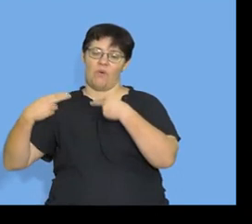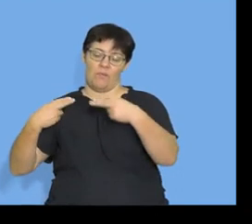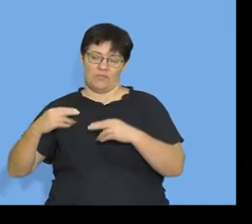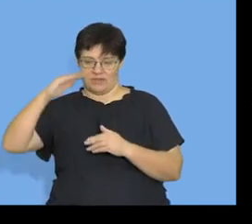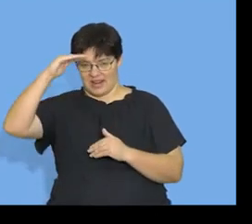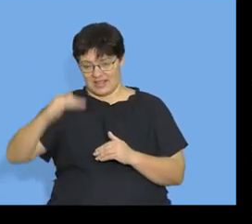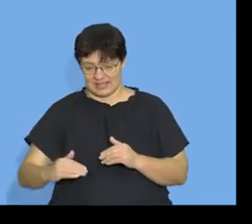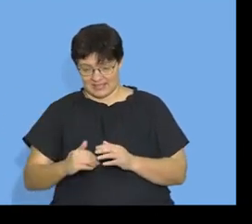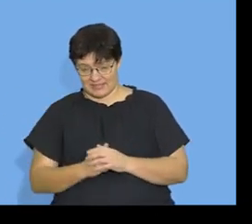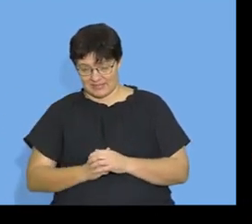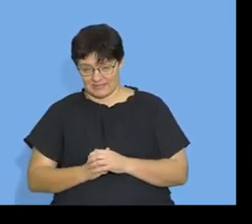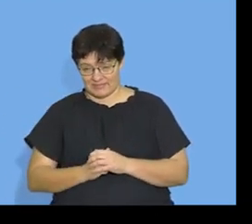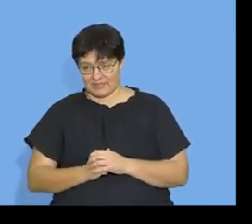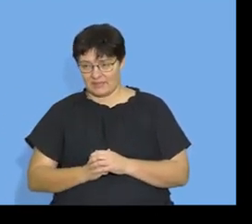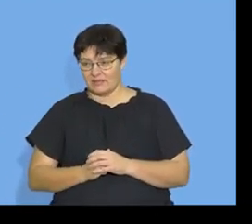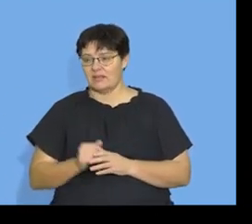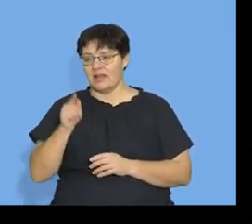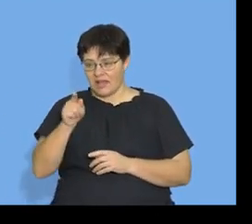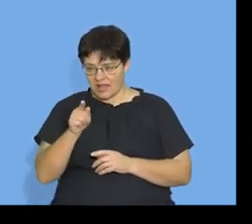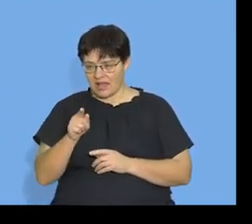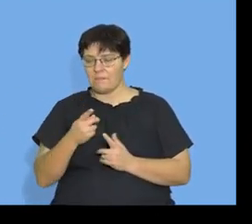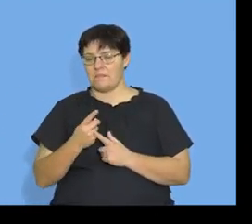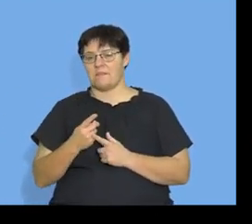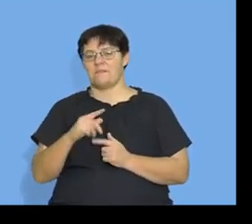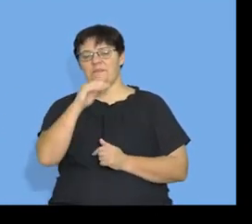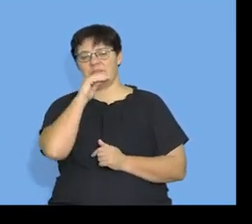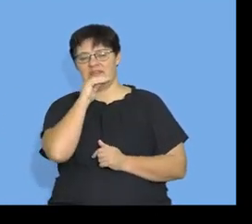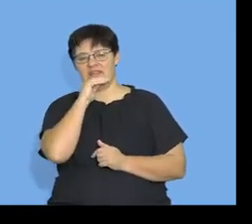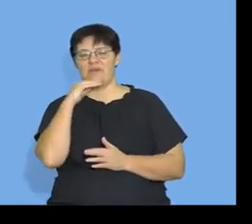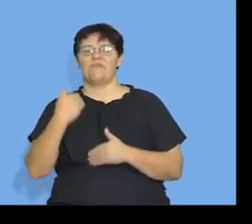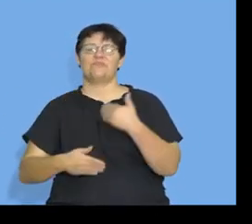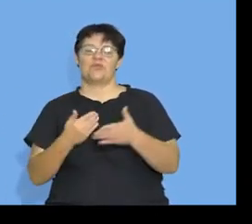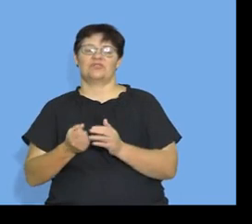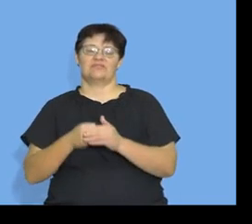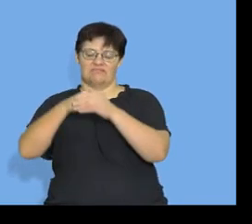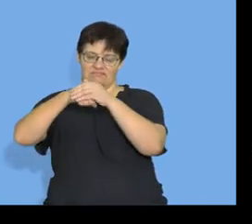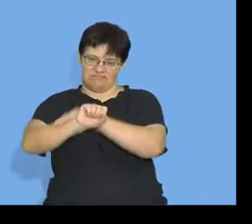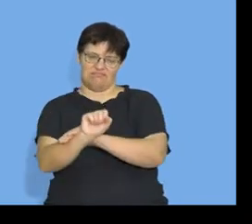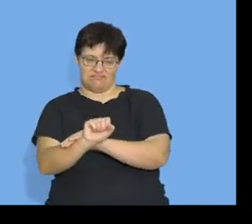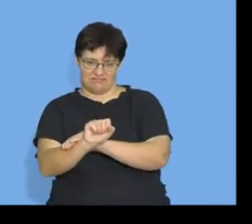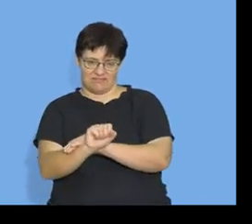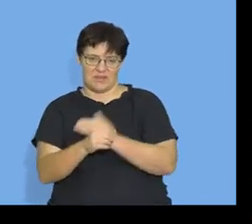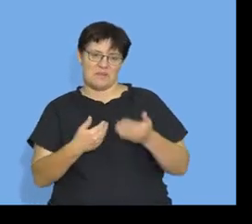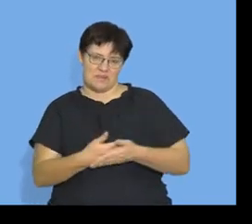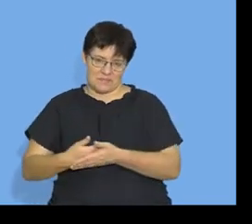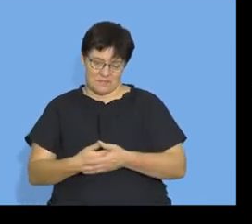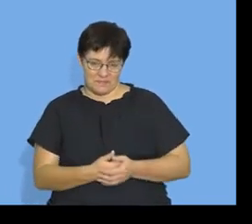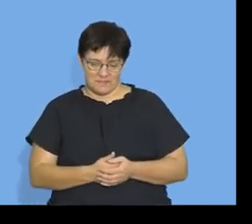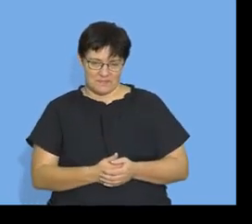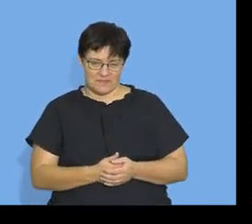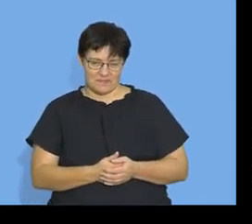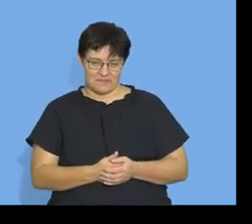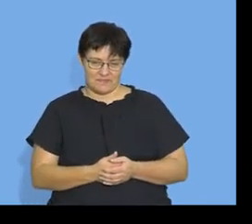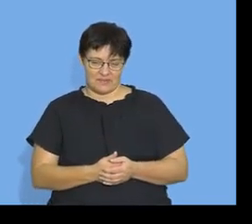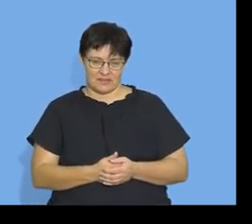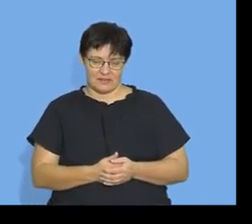decrease in the levels of progesterone and estrogen, and that is then significant with the process of delivery and the